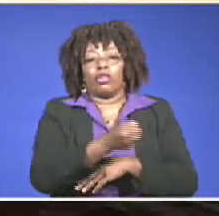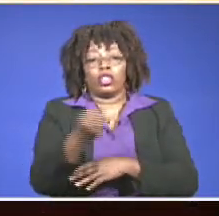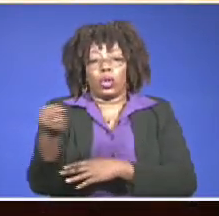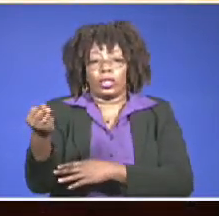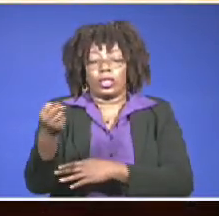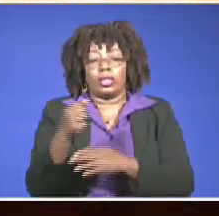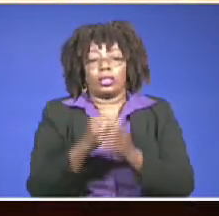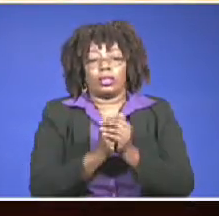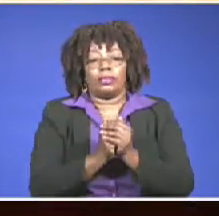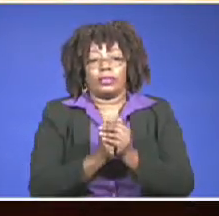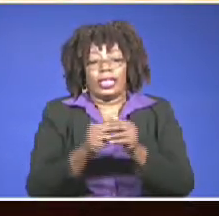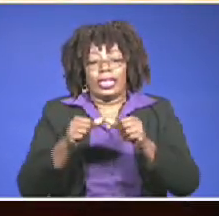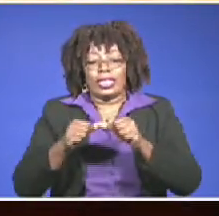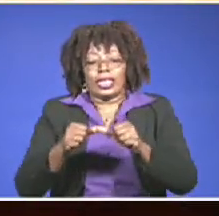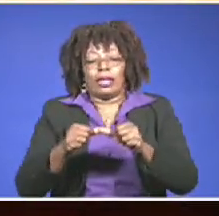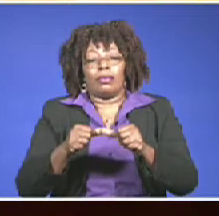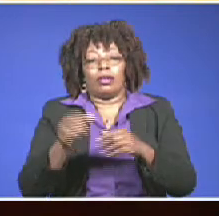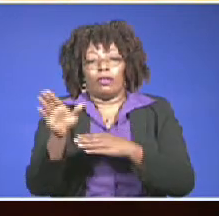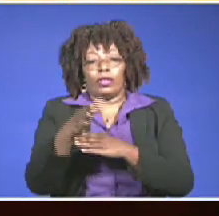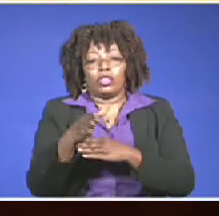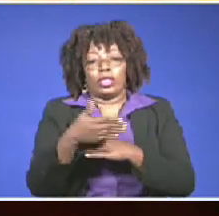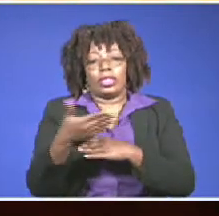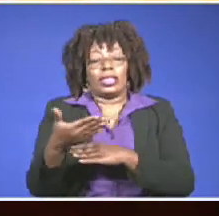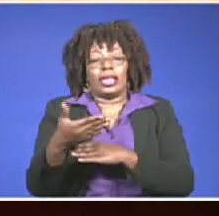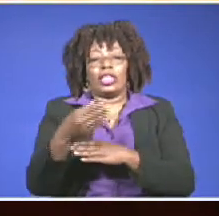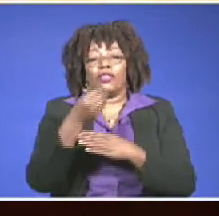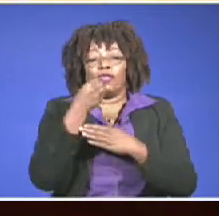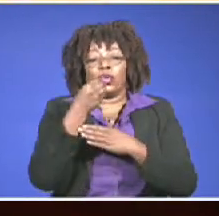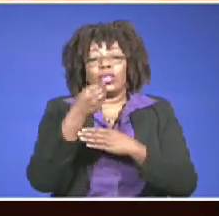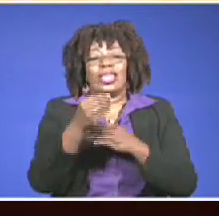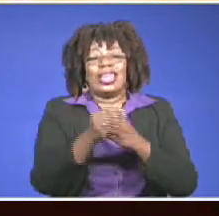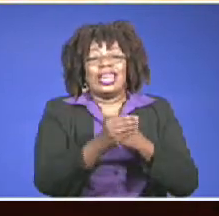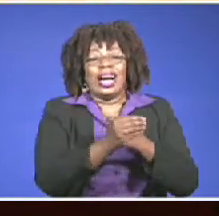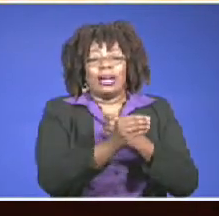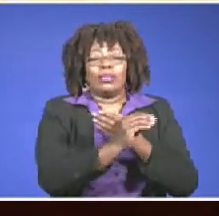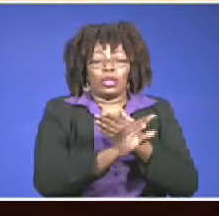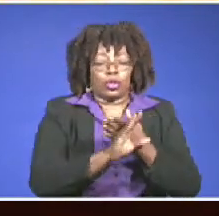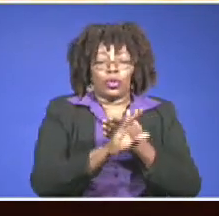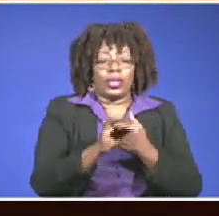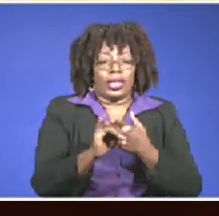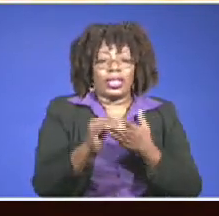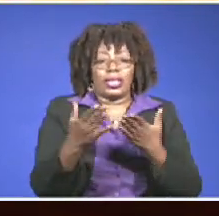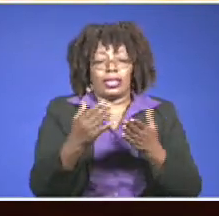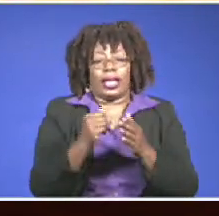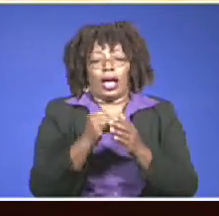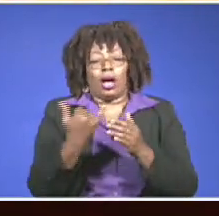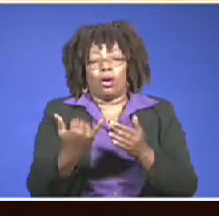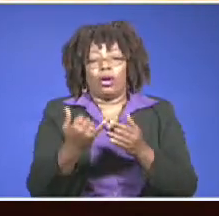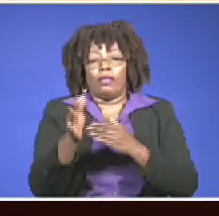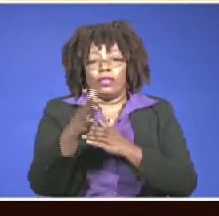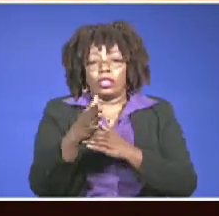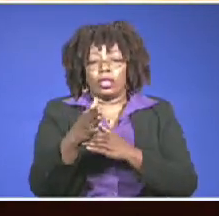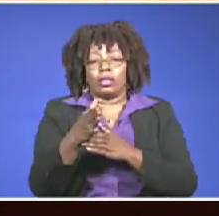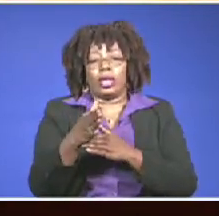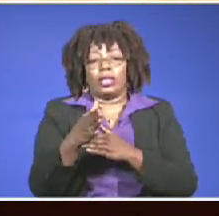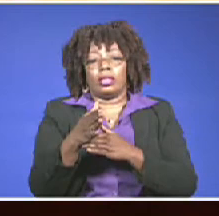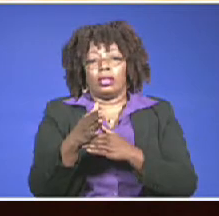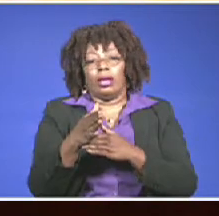Sustainable fisheries is the thing. We're talking about food security. And if fisheries is to continue to play